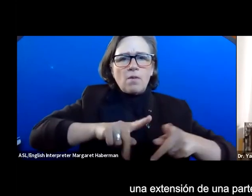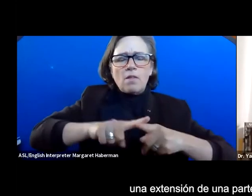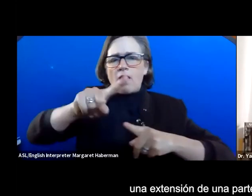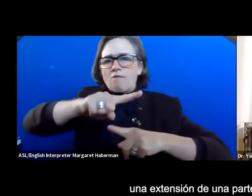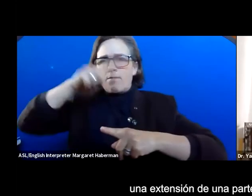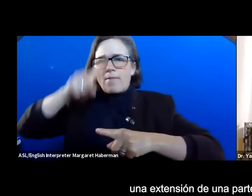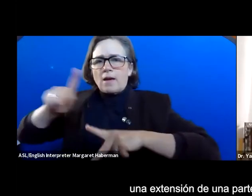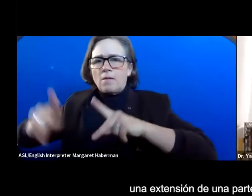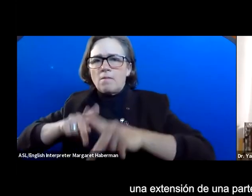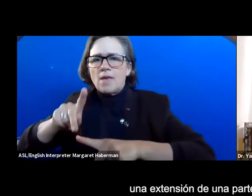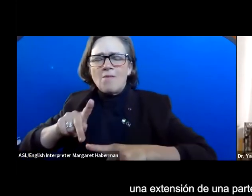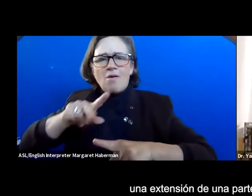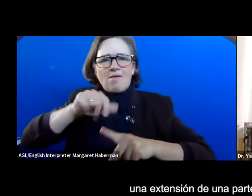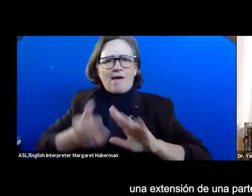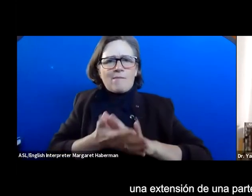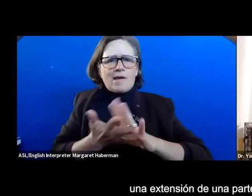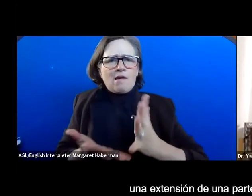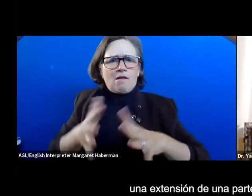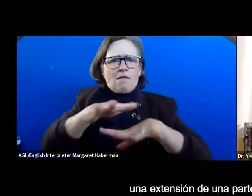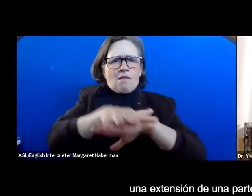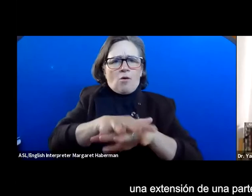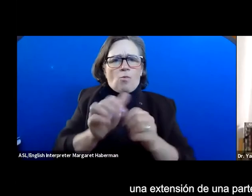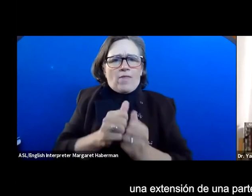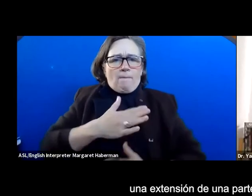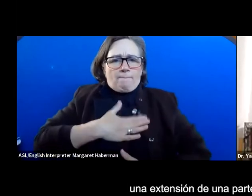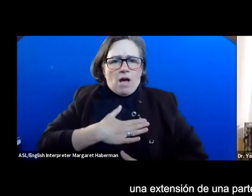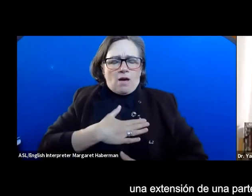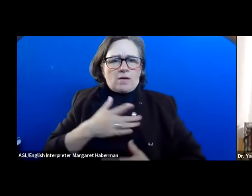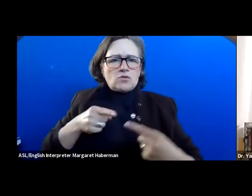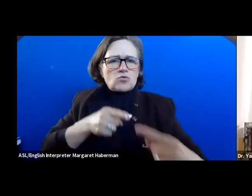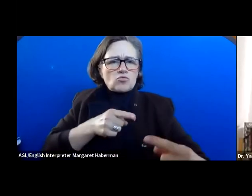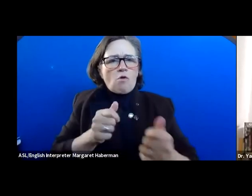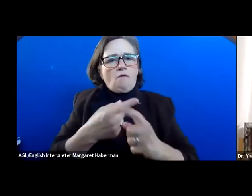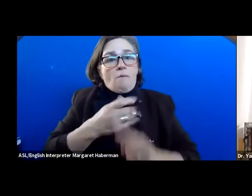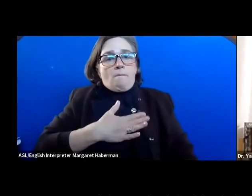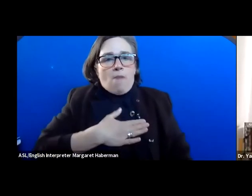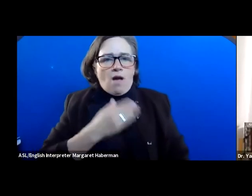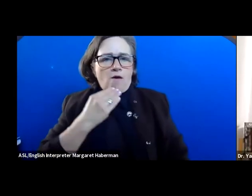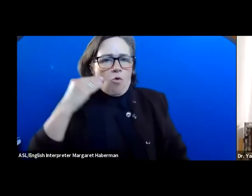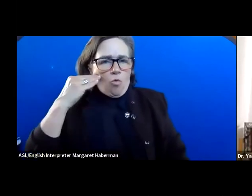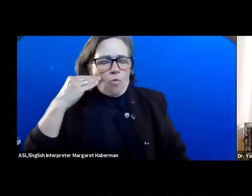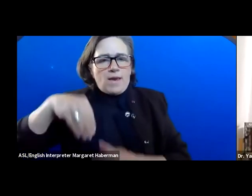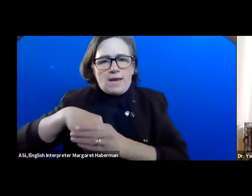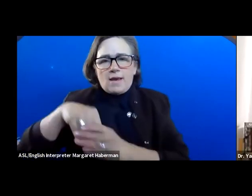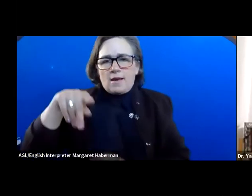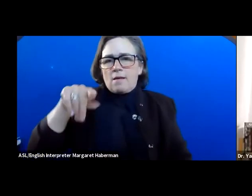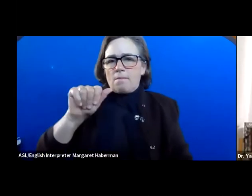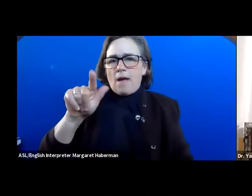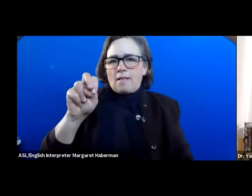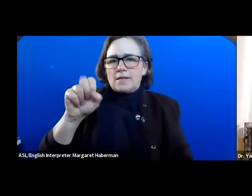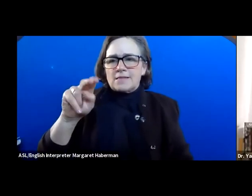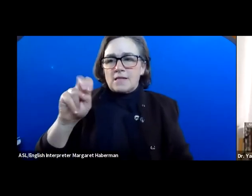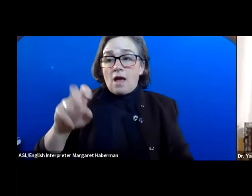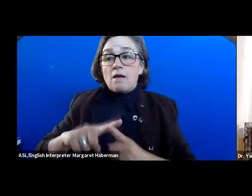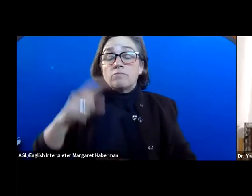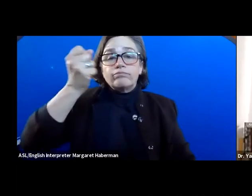of a part of my own struggle in Palestine for Palestine. So I understand state violence